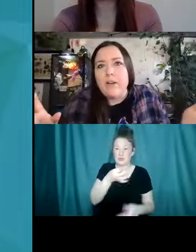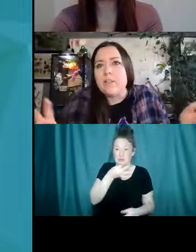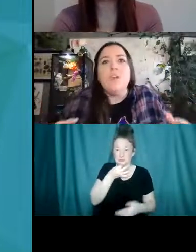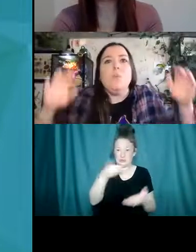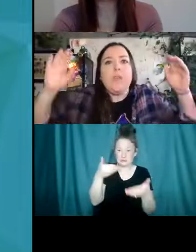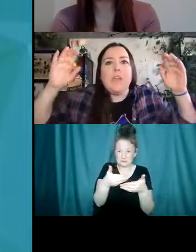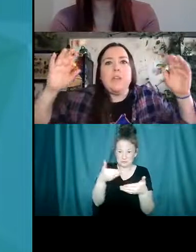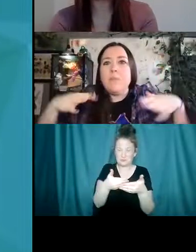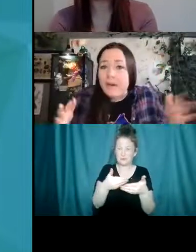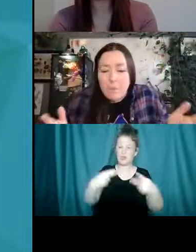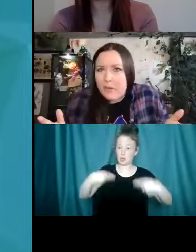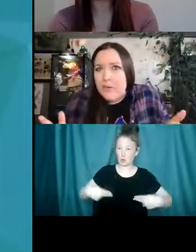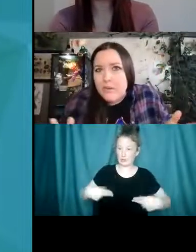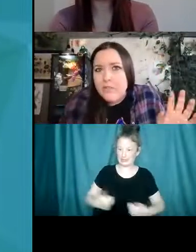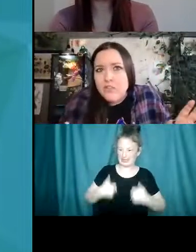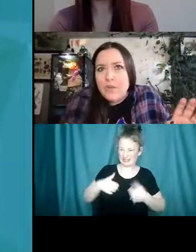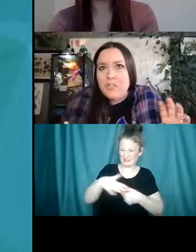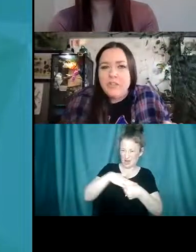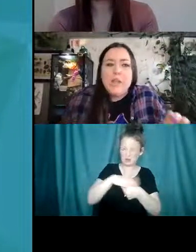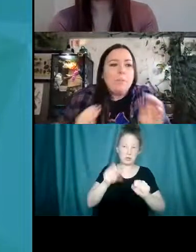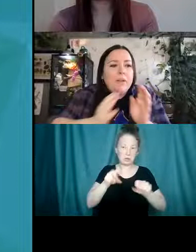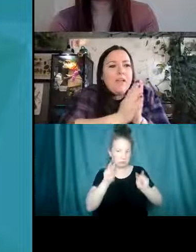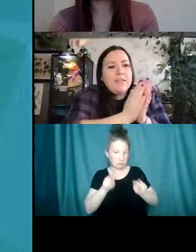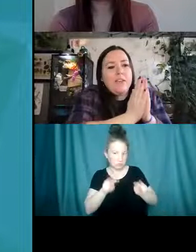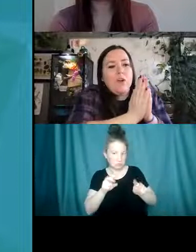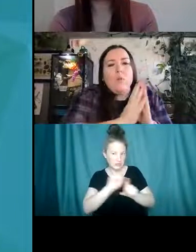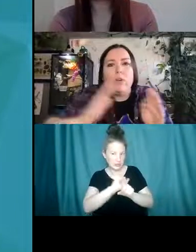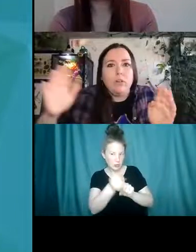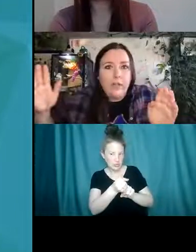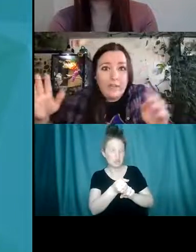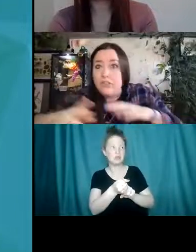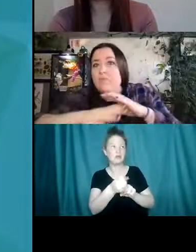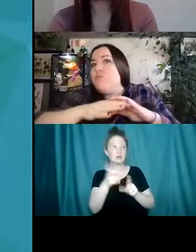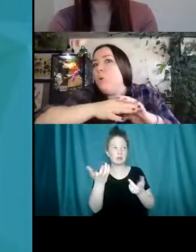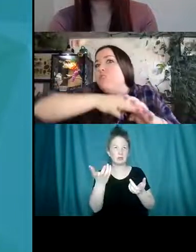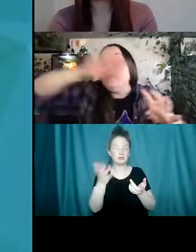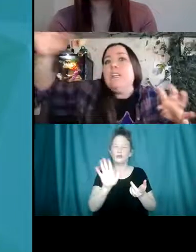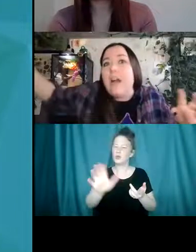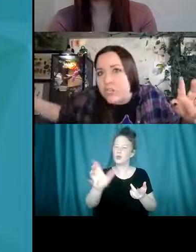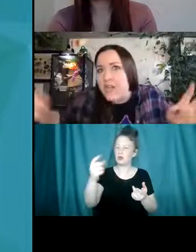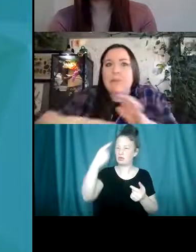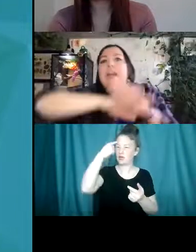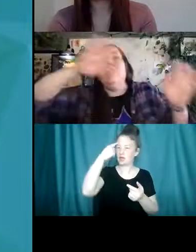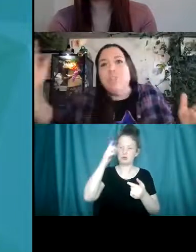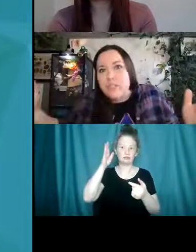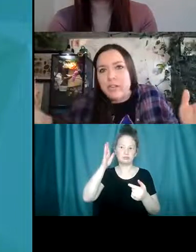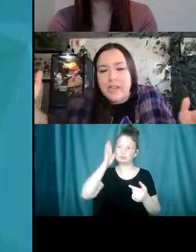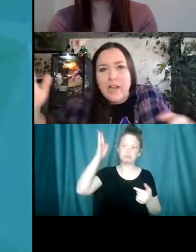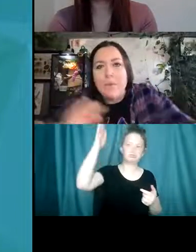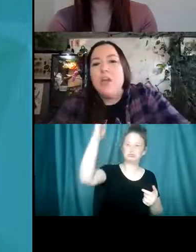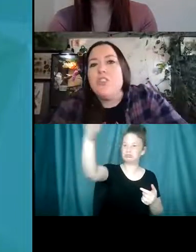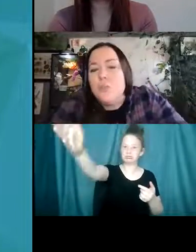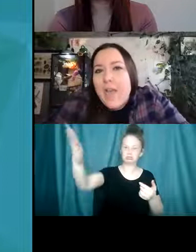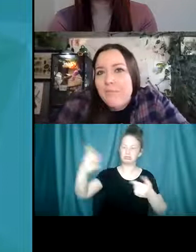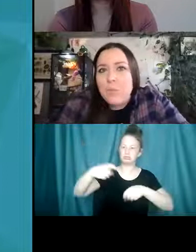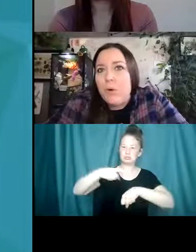in these areas, we can kind of monitor the situation. Yes. But is the idea that over like more geologic time, like evolutionary